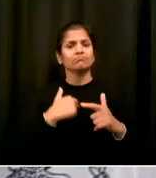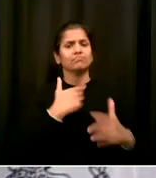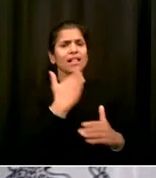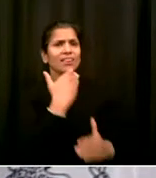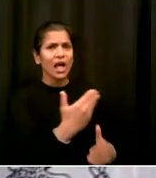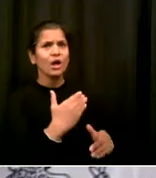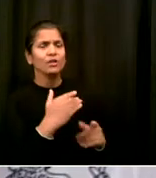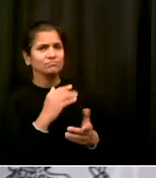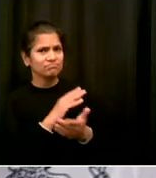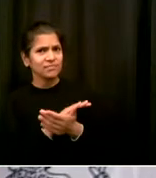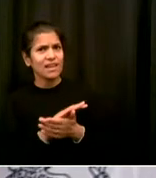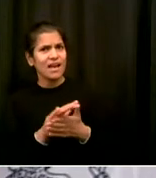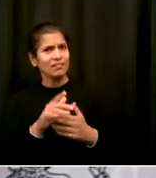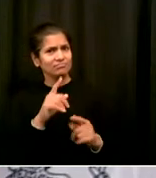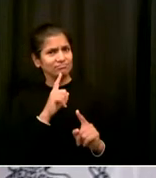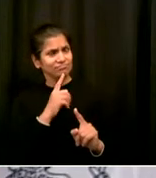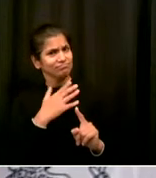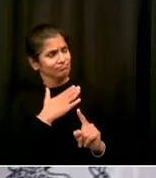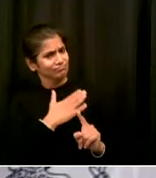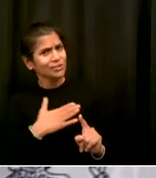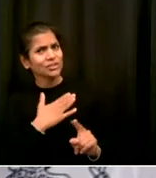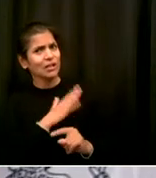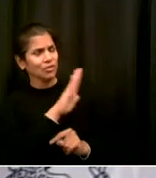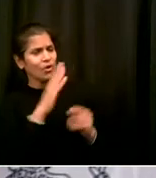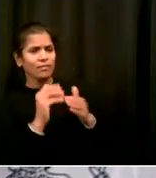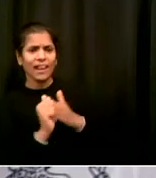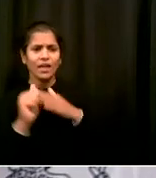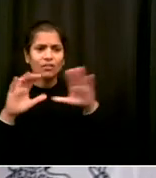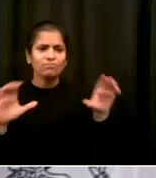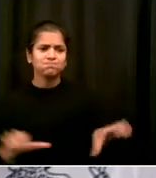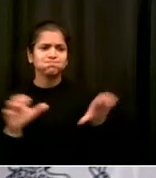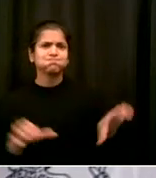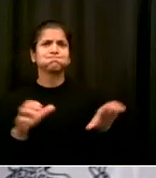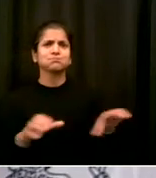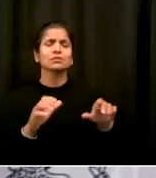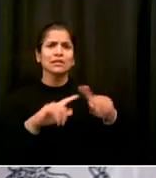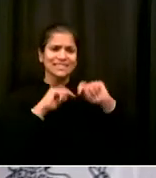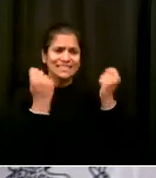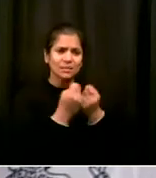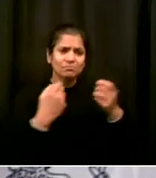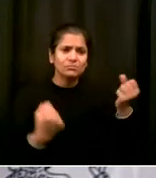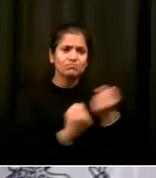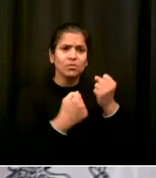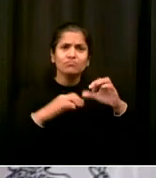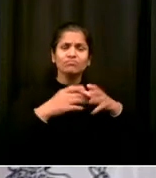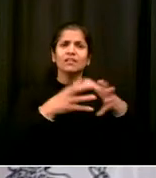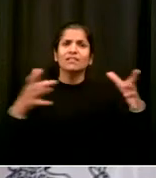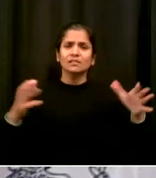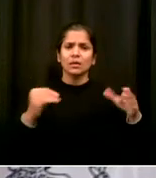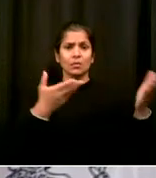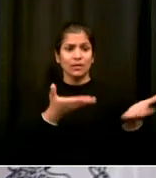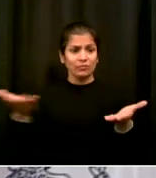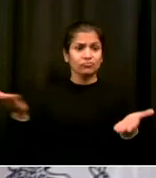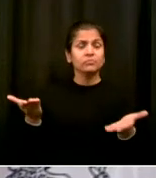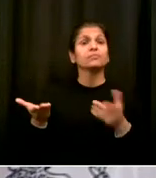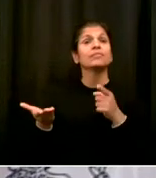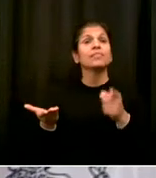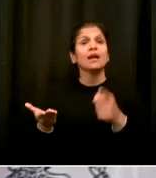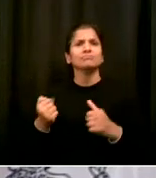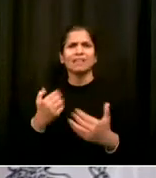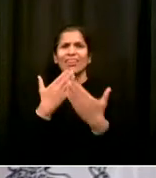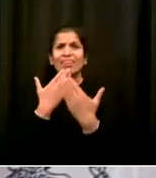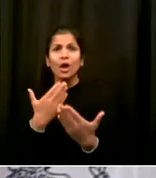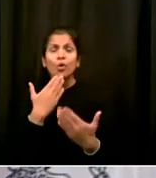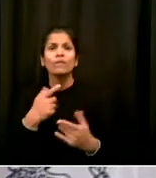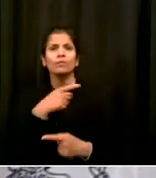Hartsog and Senior Advisor Jay Varma and CEO of Health and Hospitals Mitch Katz, you've all been heroes this year. You really have been. You're all very